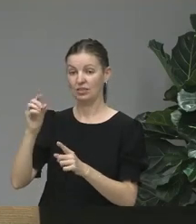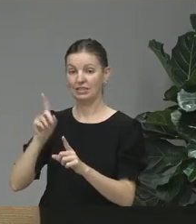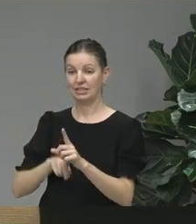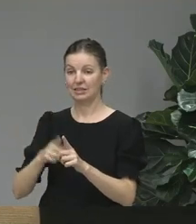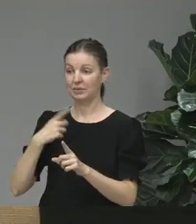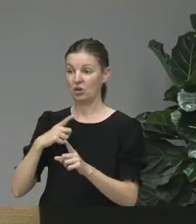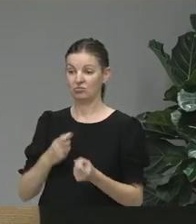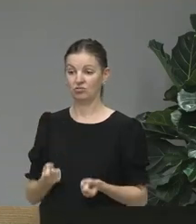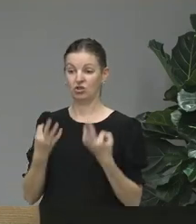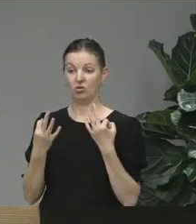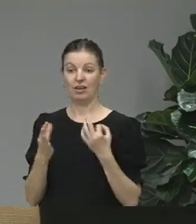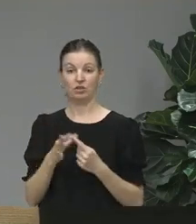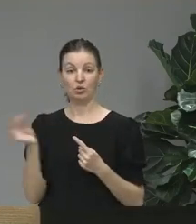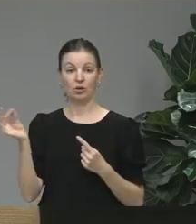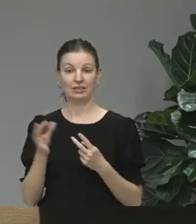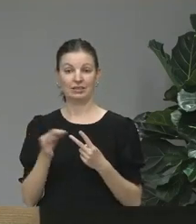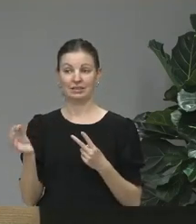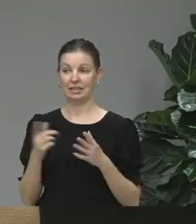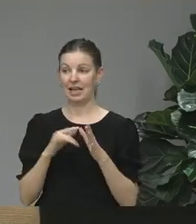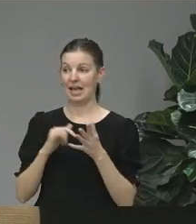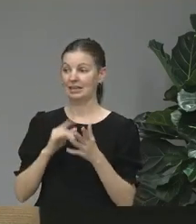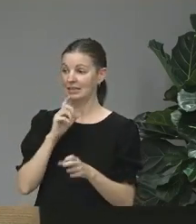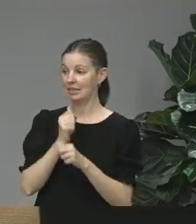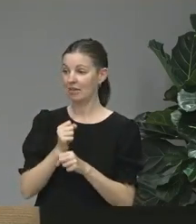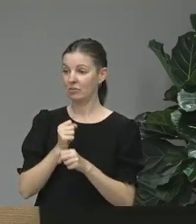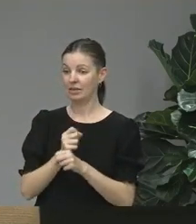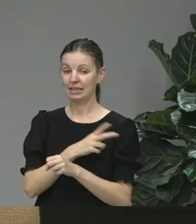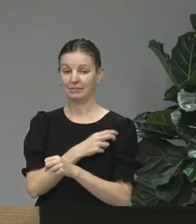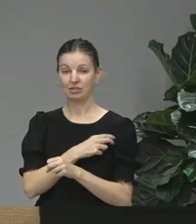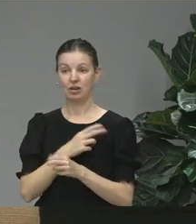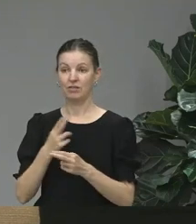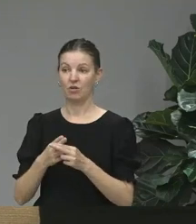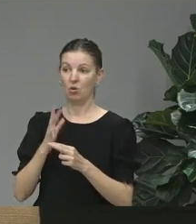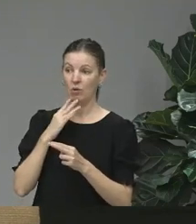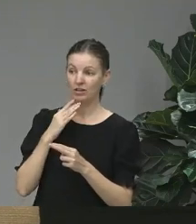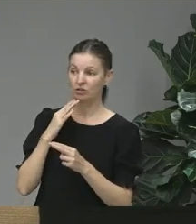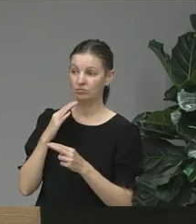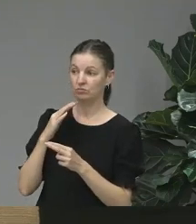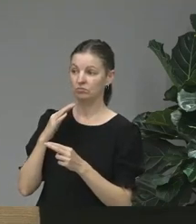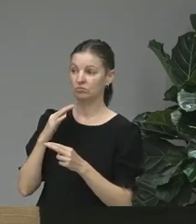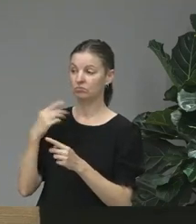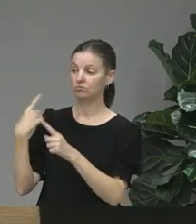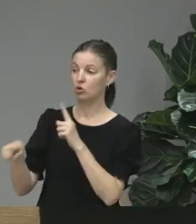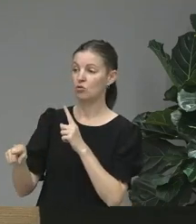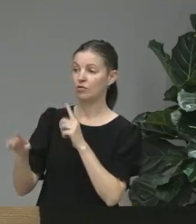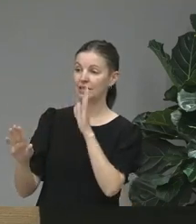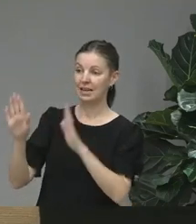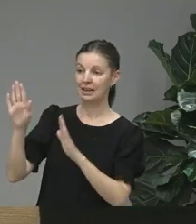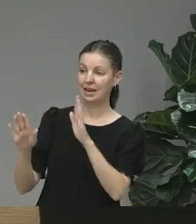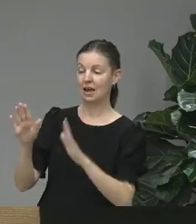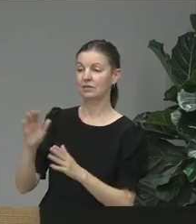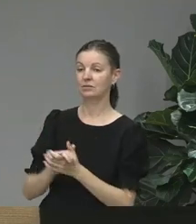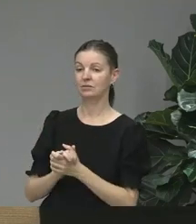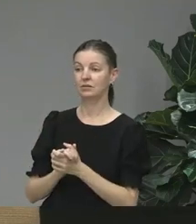Buckley's choice as a government administrator in letting the tender. Yes, they're not honouring